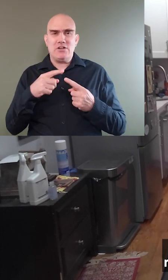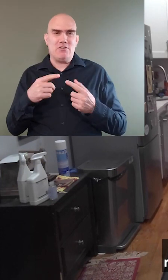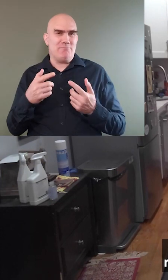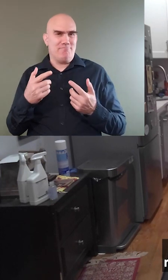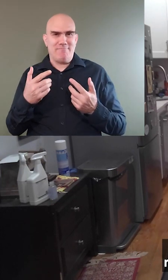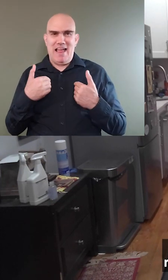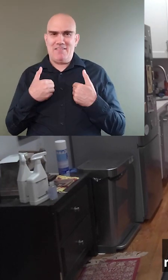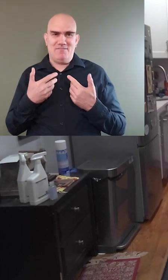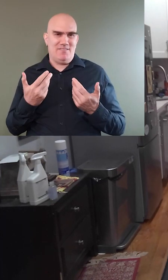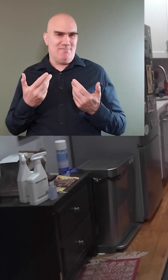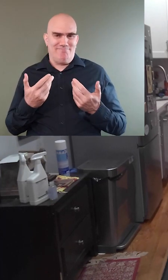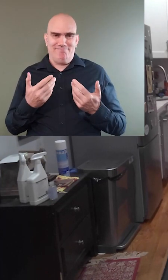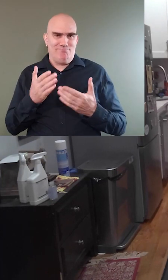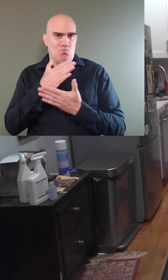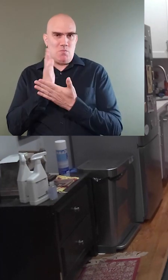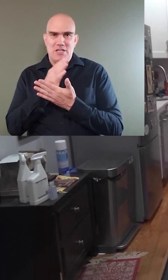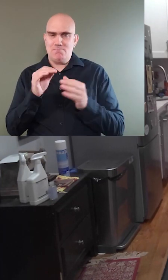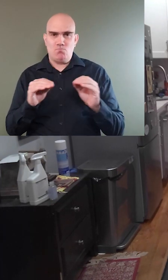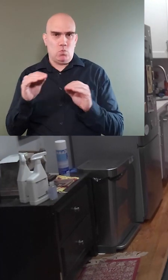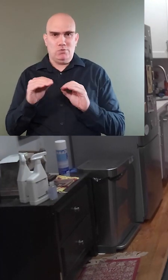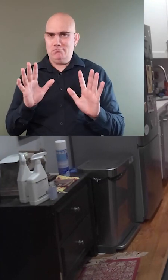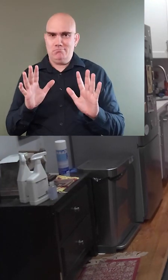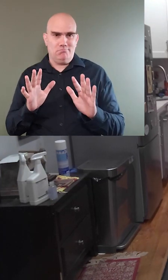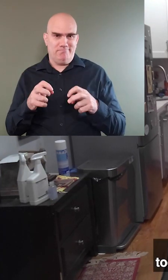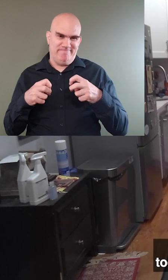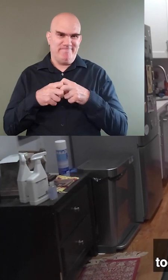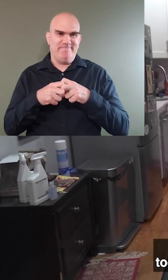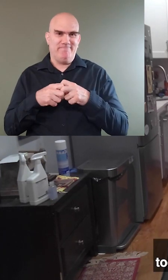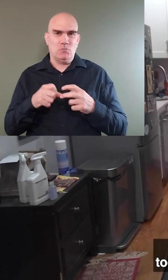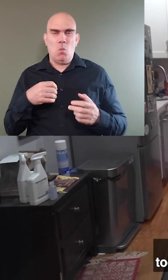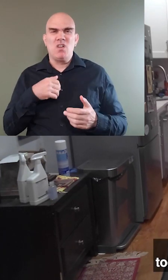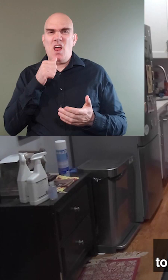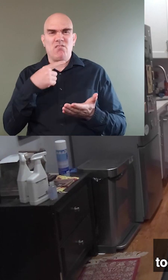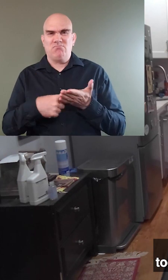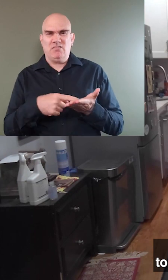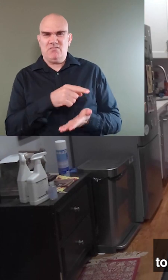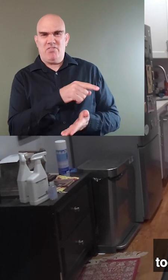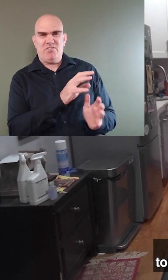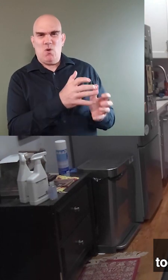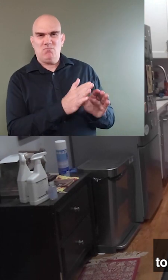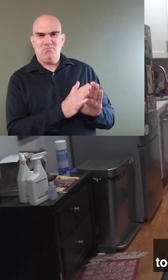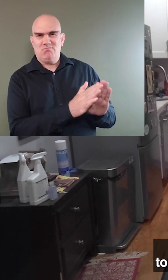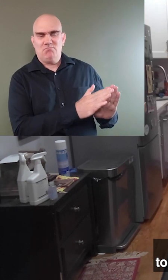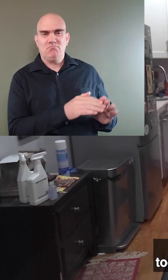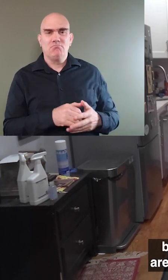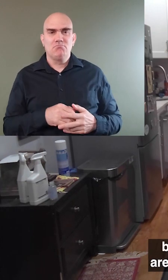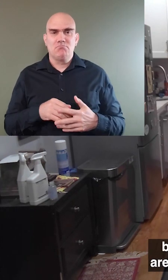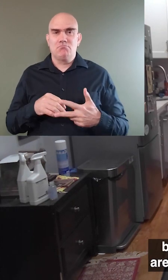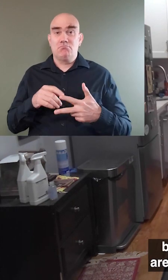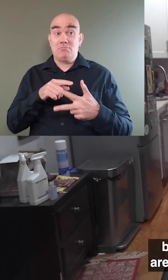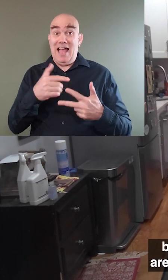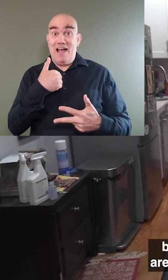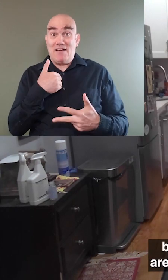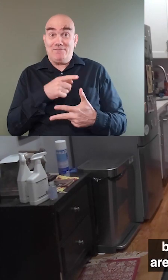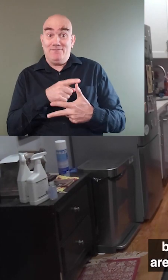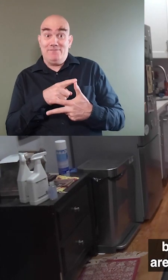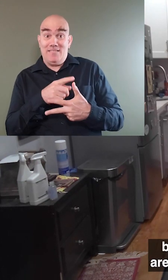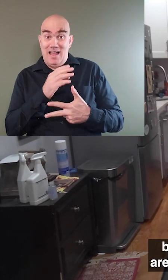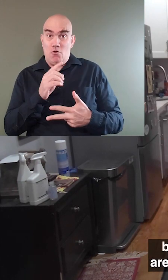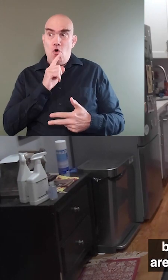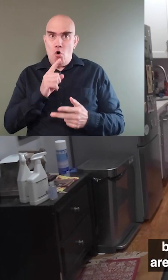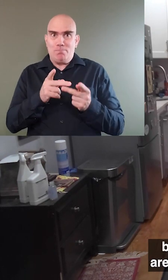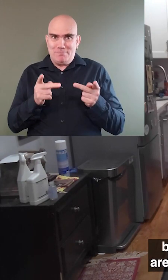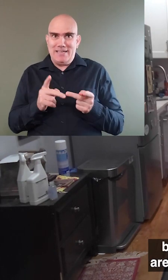considered to have a range of motion. So we're not going to talk too much about them today, but they do exist and they